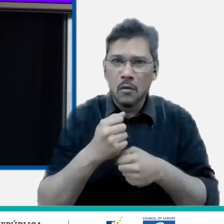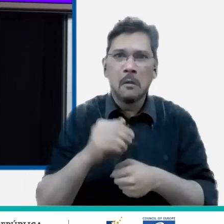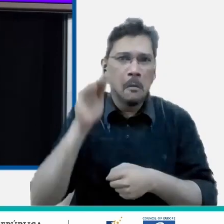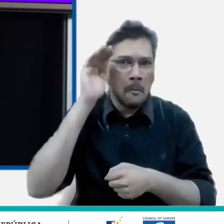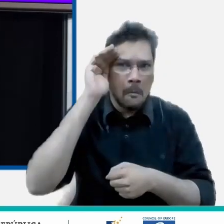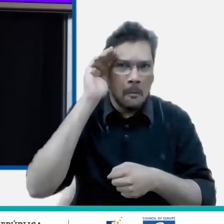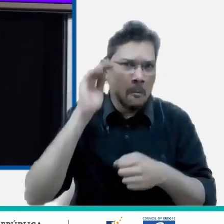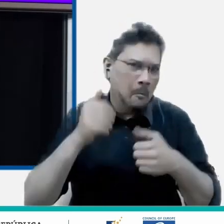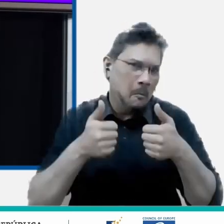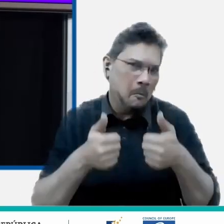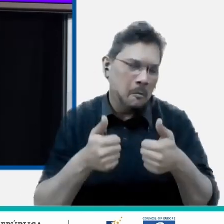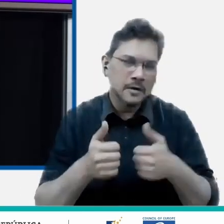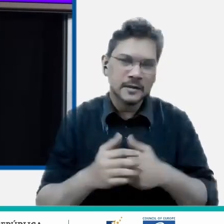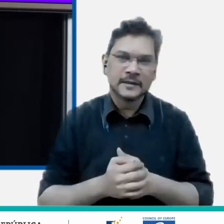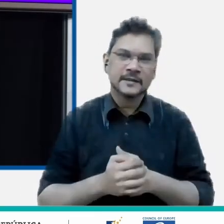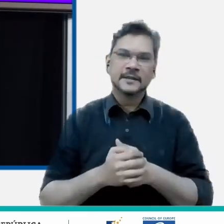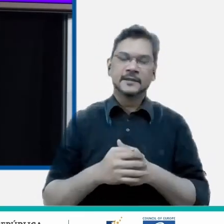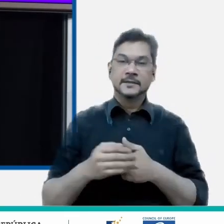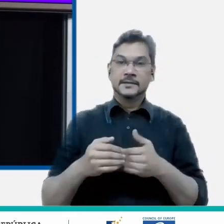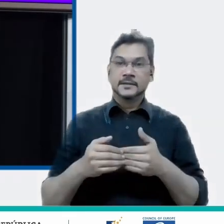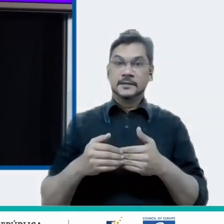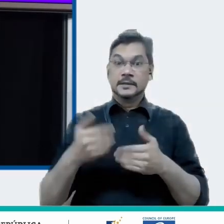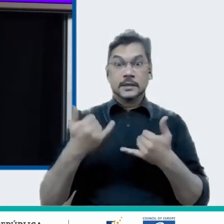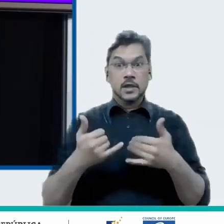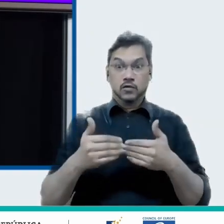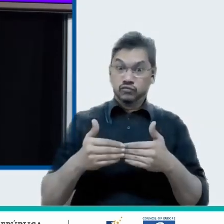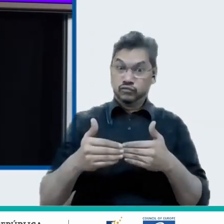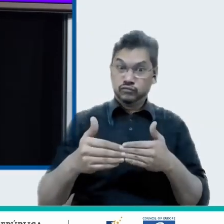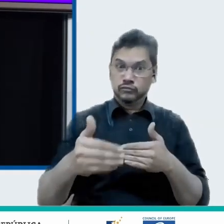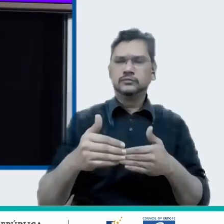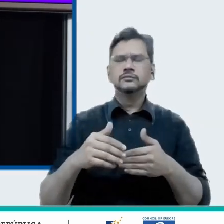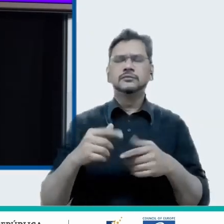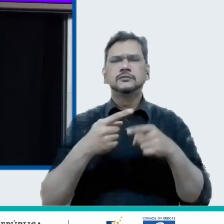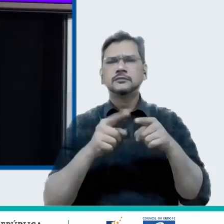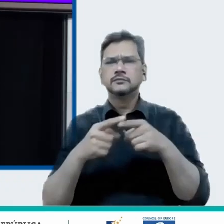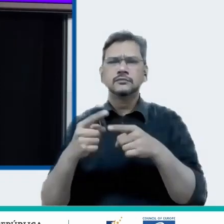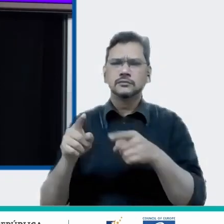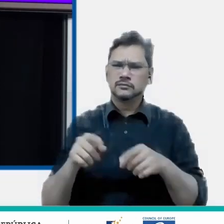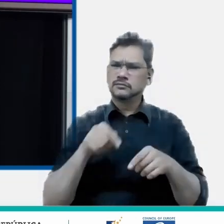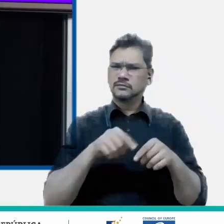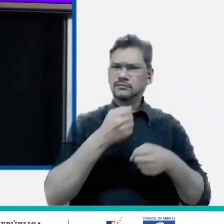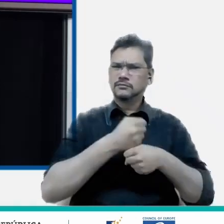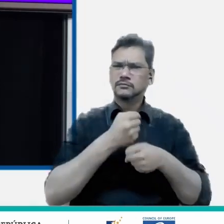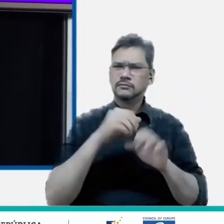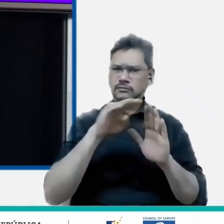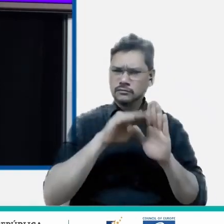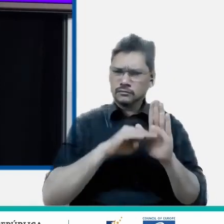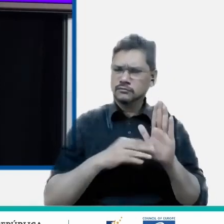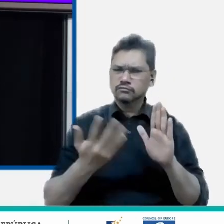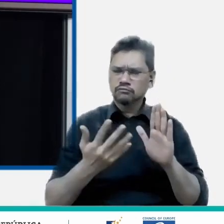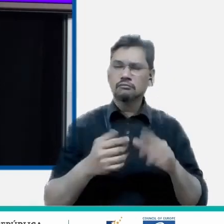to put in place all of society mechanisms. And I think the COVID-19 pandemic has really taught us the